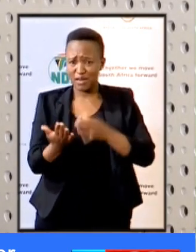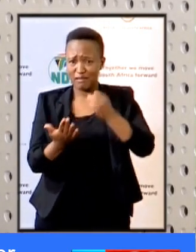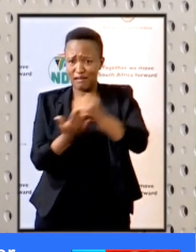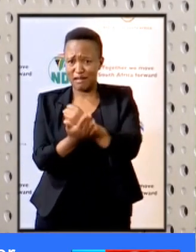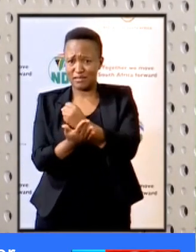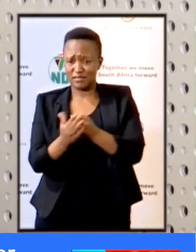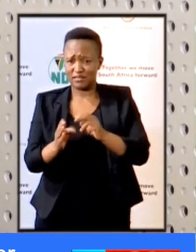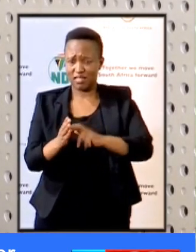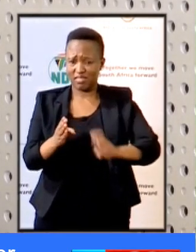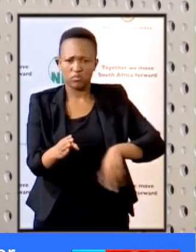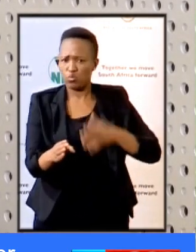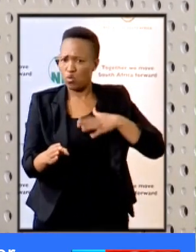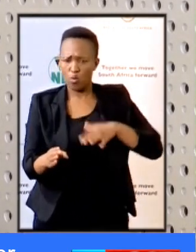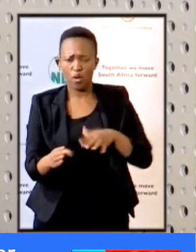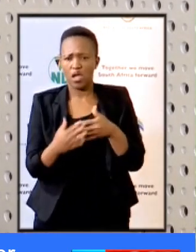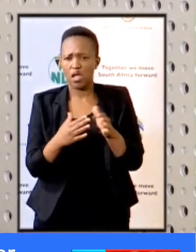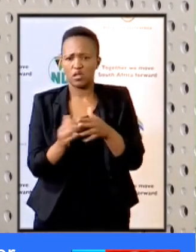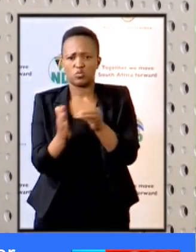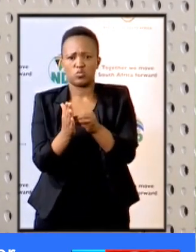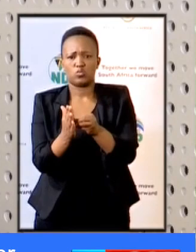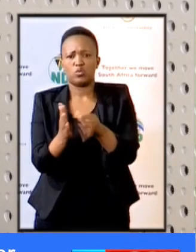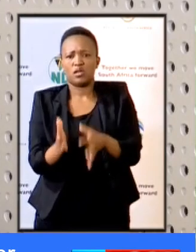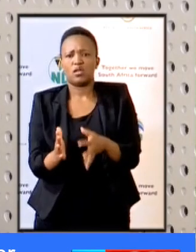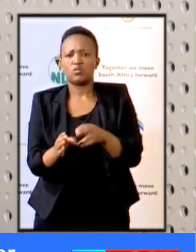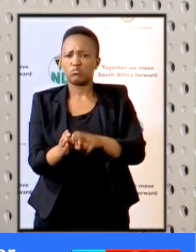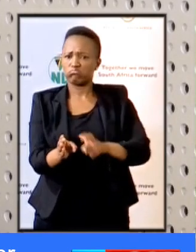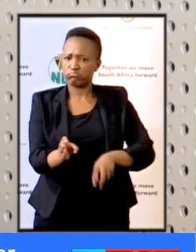more information, we all have to